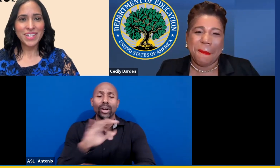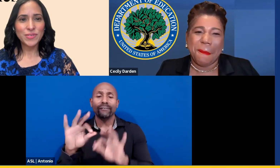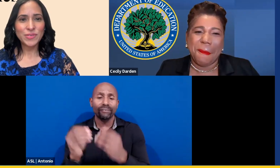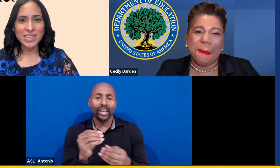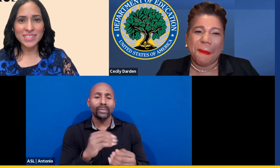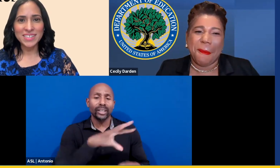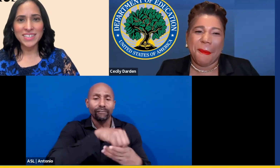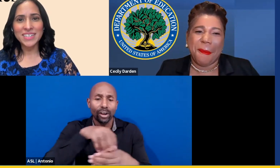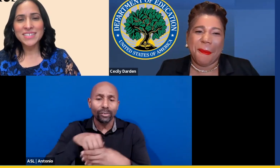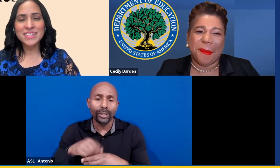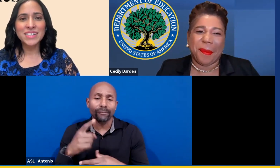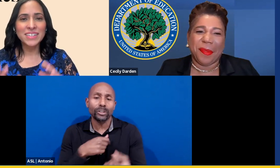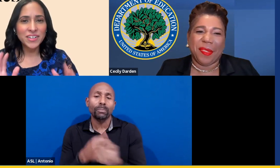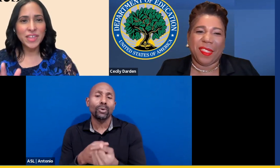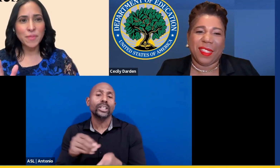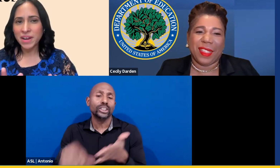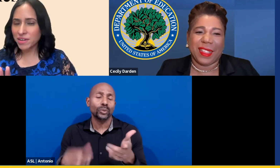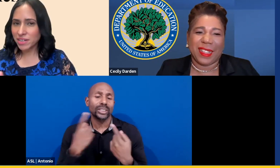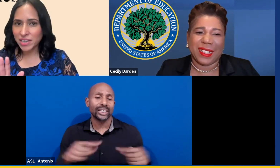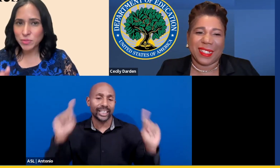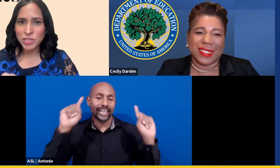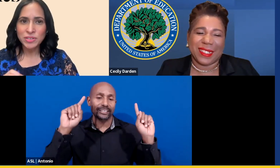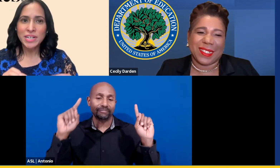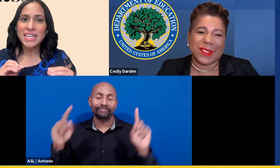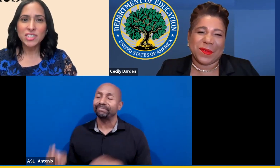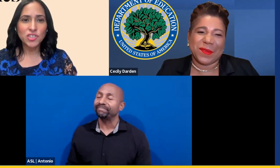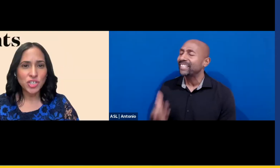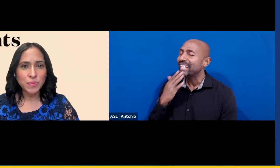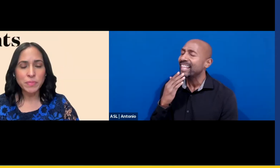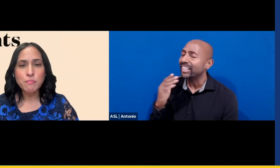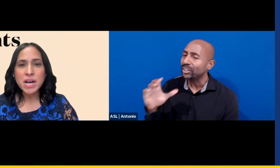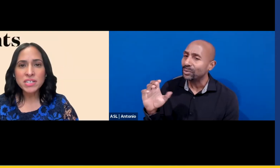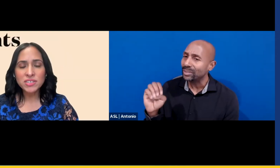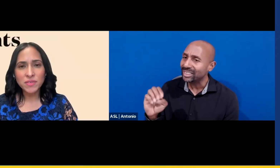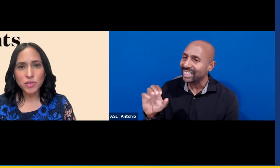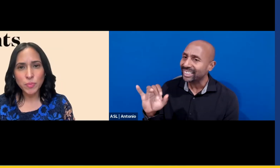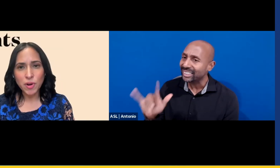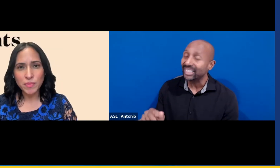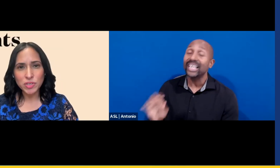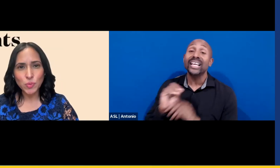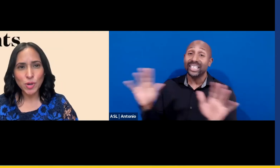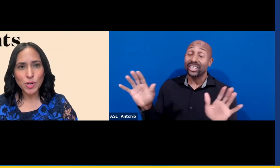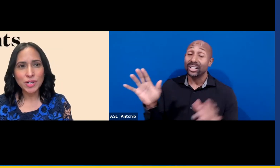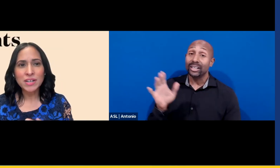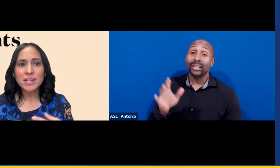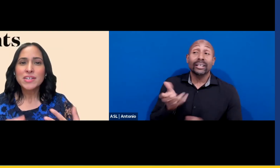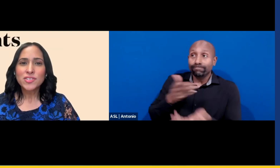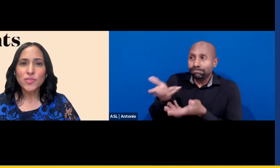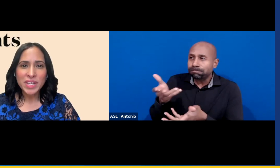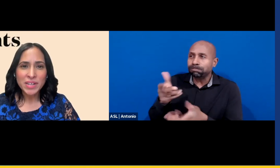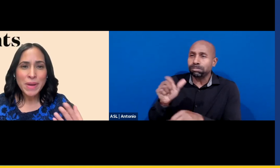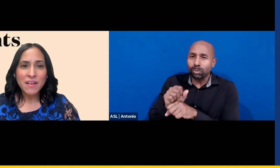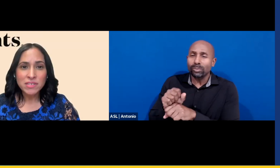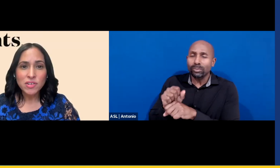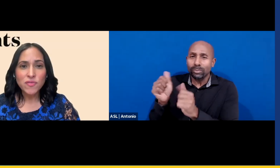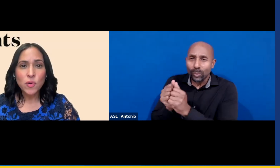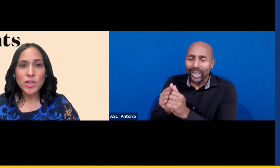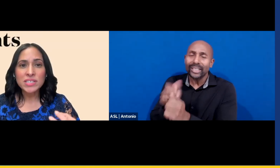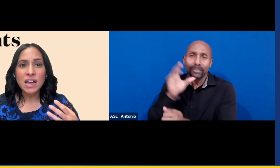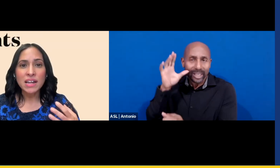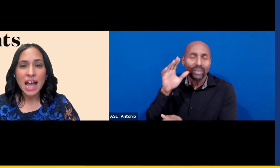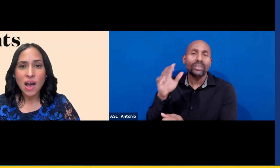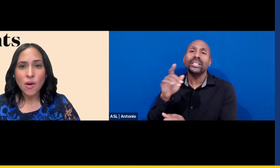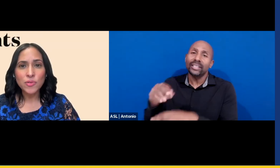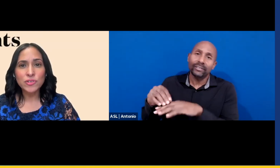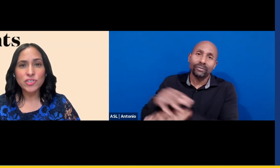Thank you, Cecily. It's clear that parent engagement is shaping much of the department's work. So many parents are